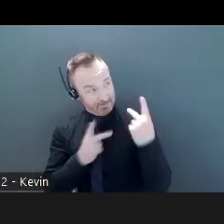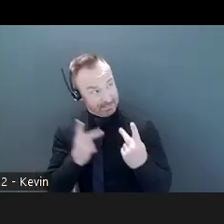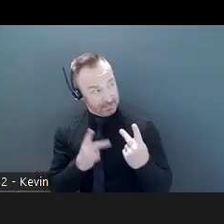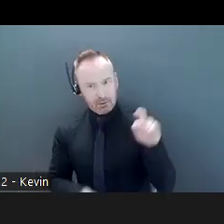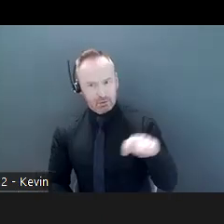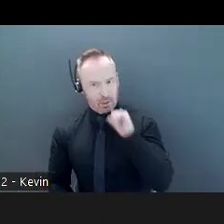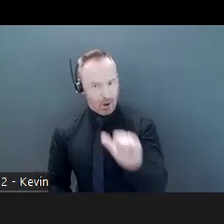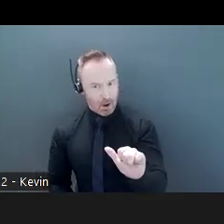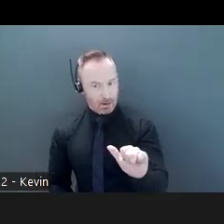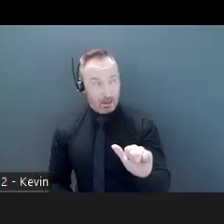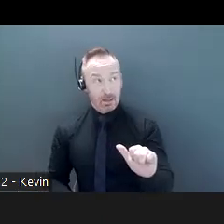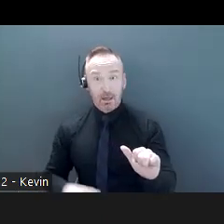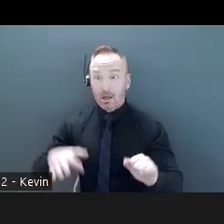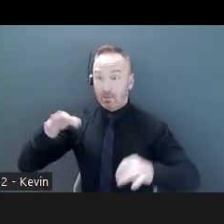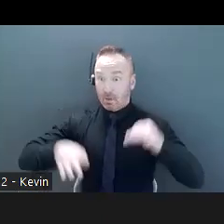time.